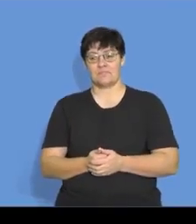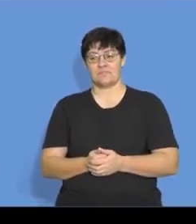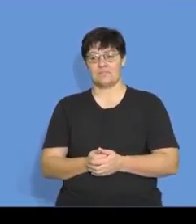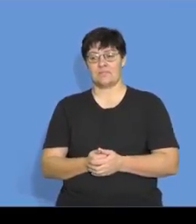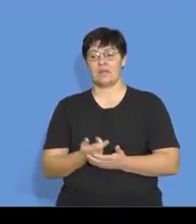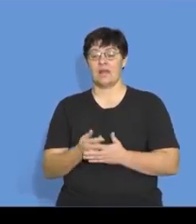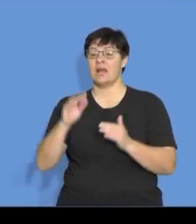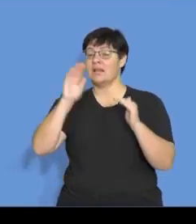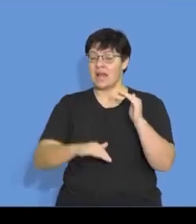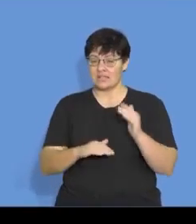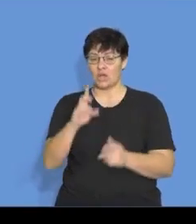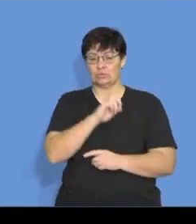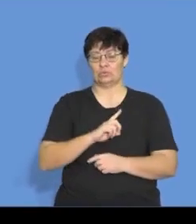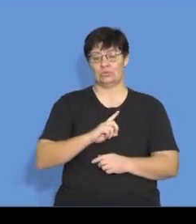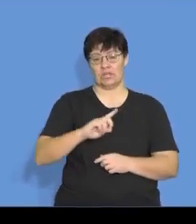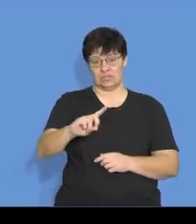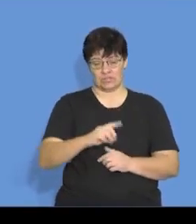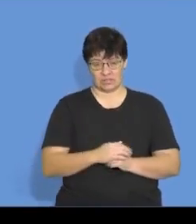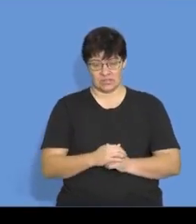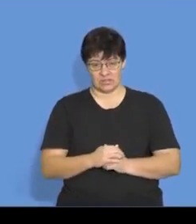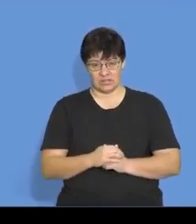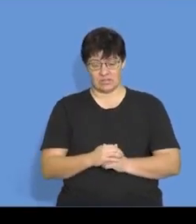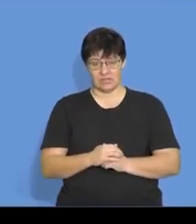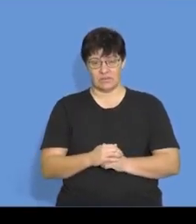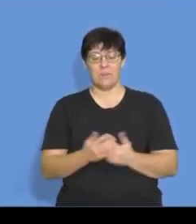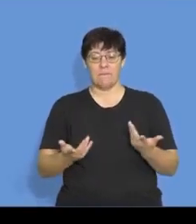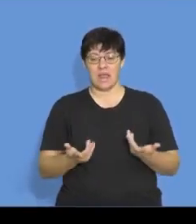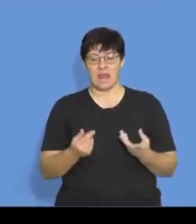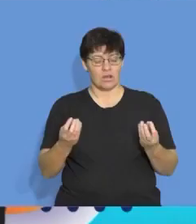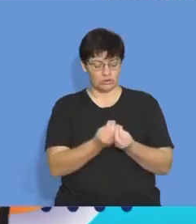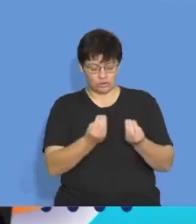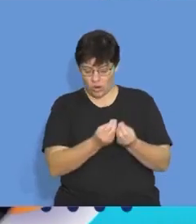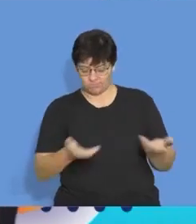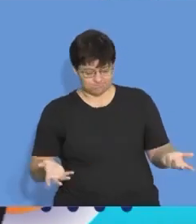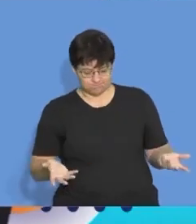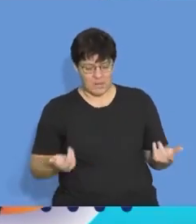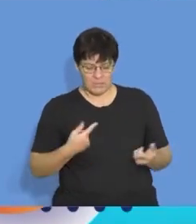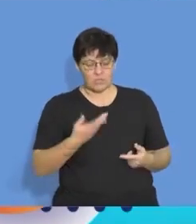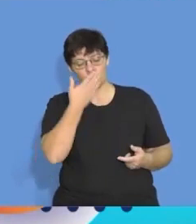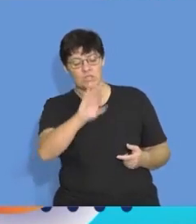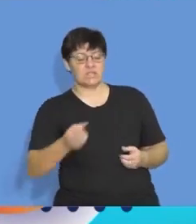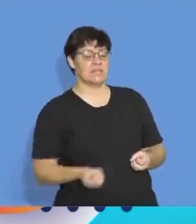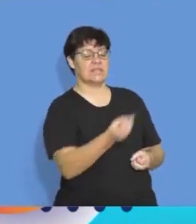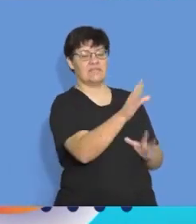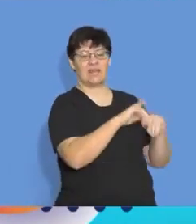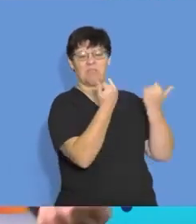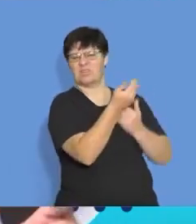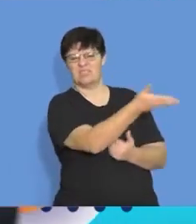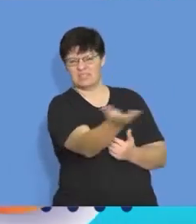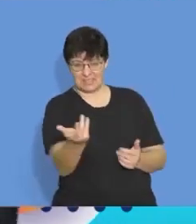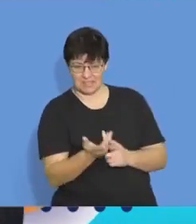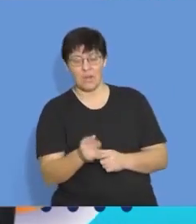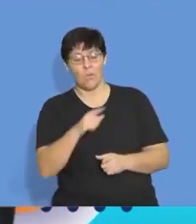less donations. If there's any donations of stock, clearly it comes out of your